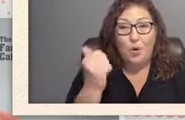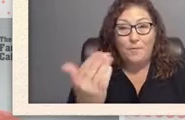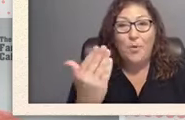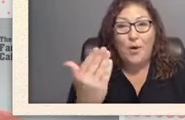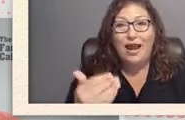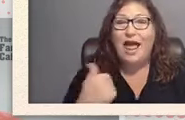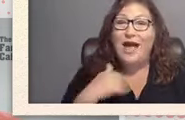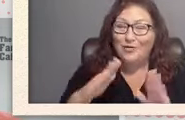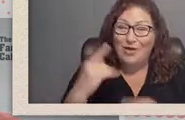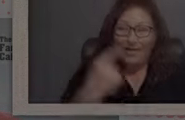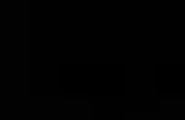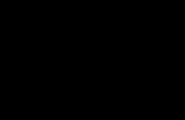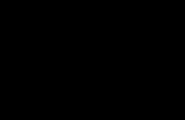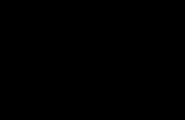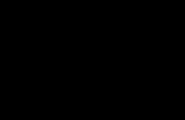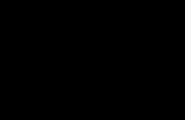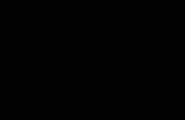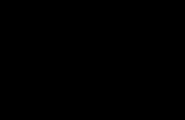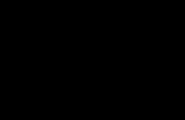day. Thank you.